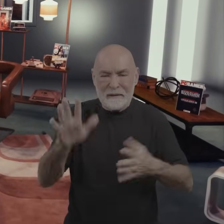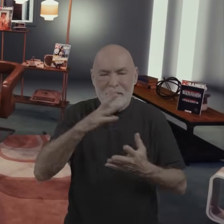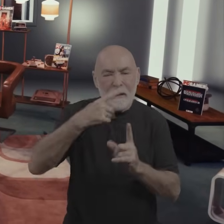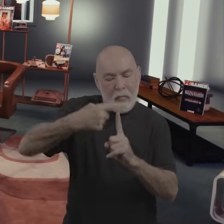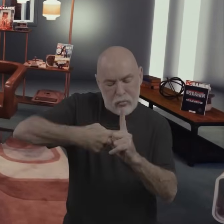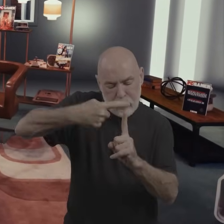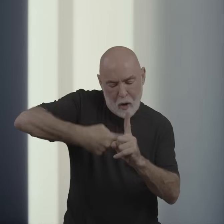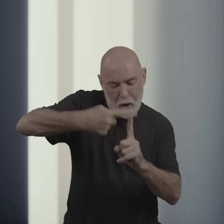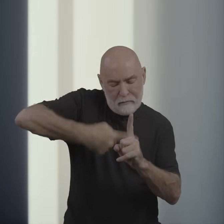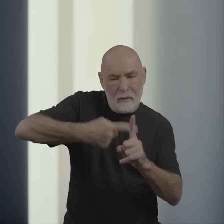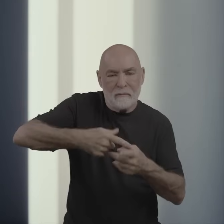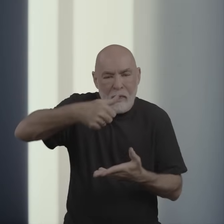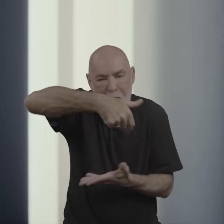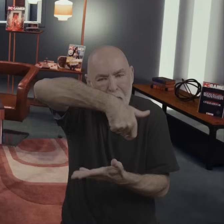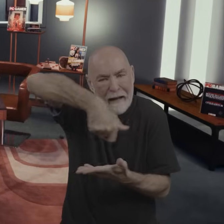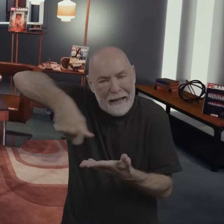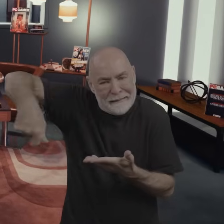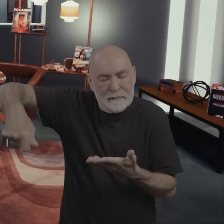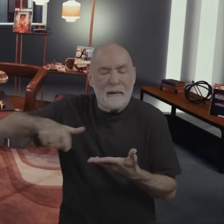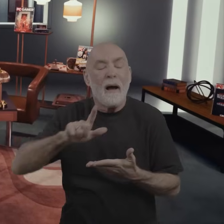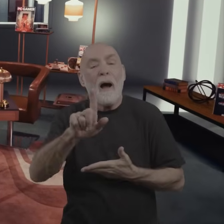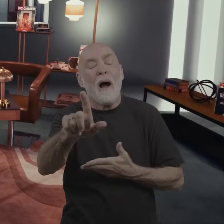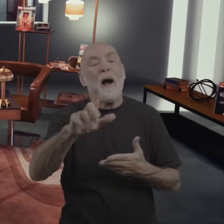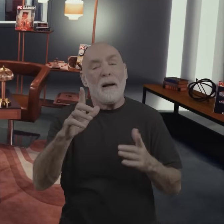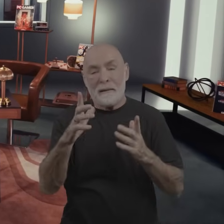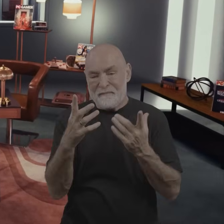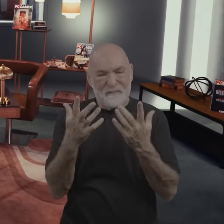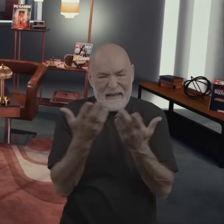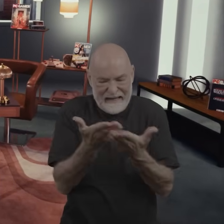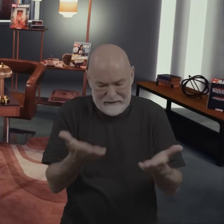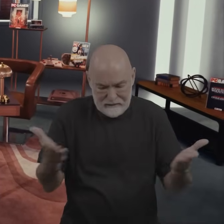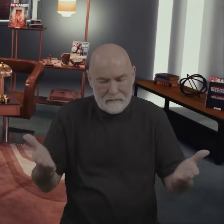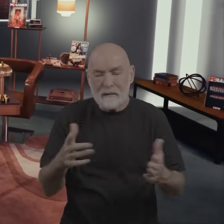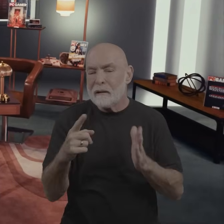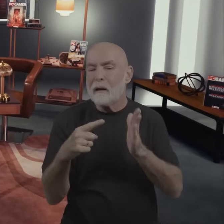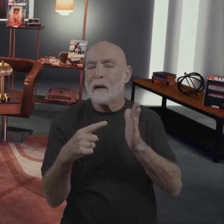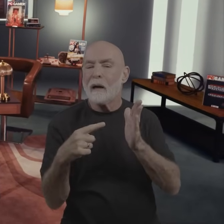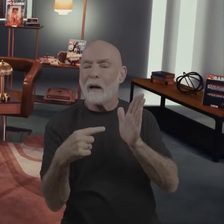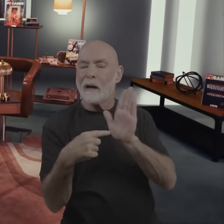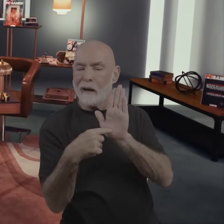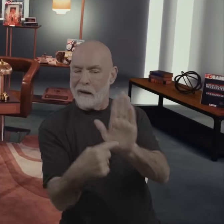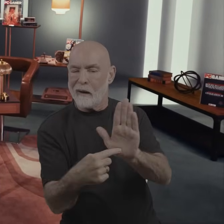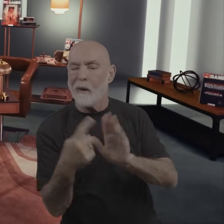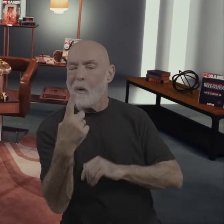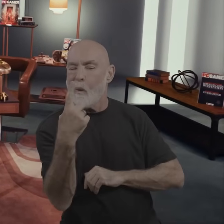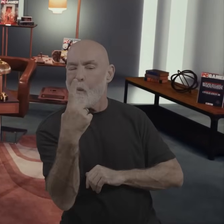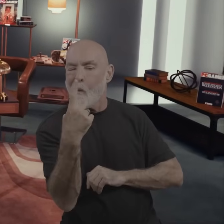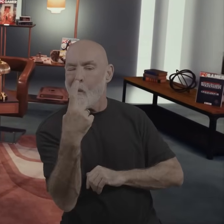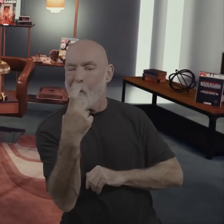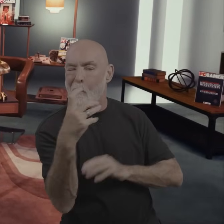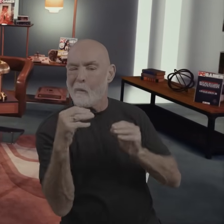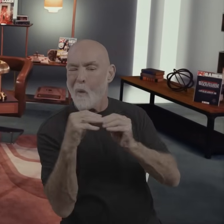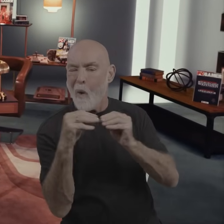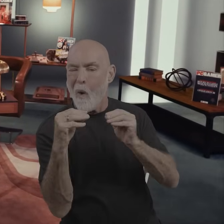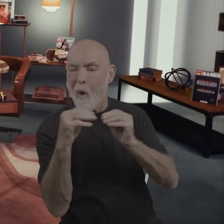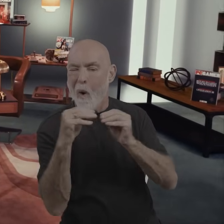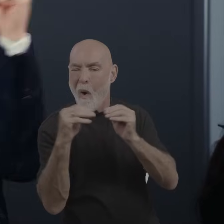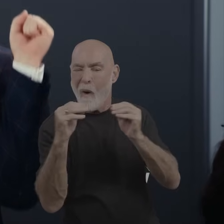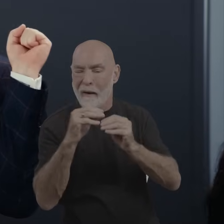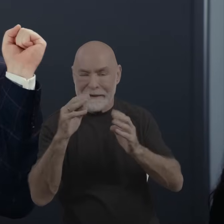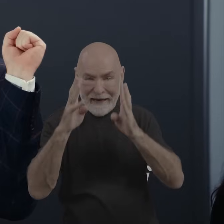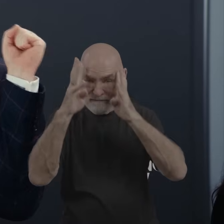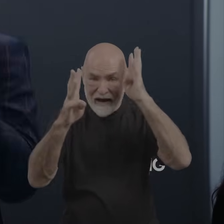the thermal paste. Oh my God, the thermal paste. And speaking of gadgets, we've got time to show off one last little invention of